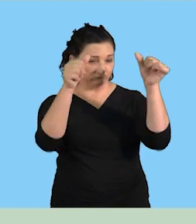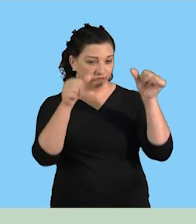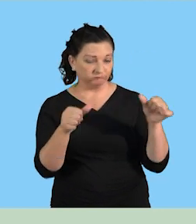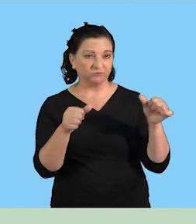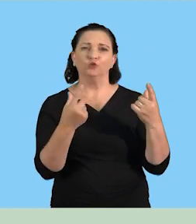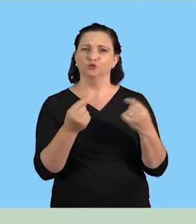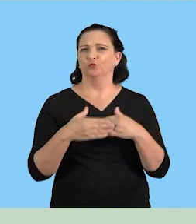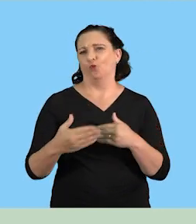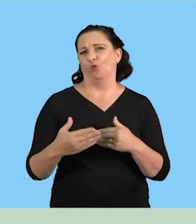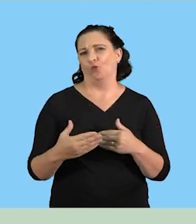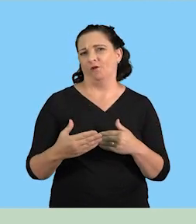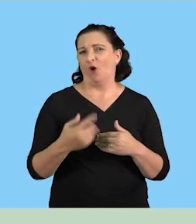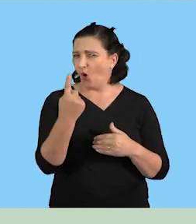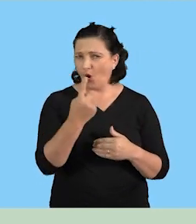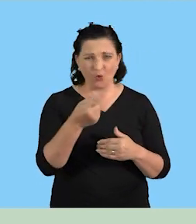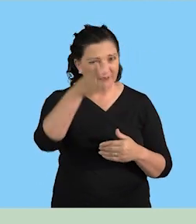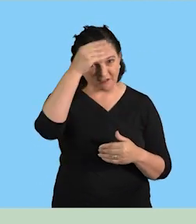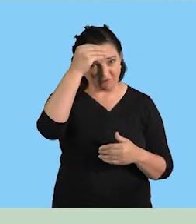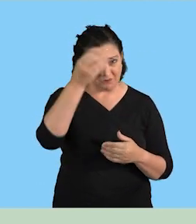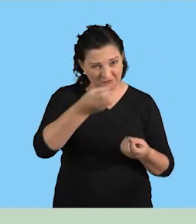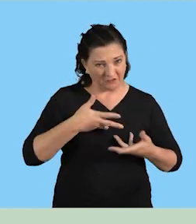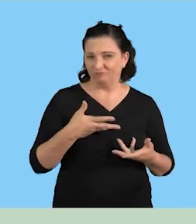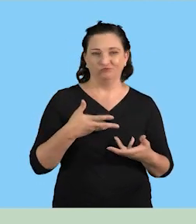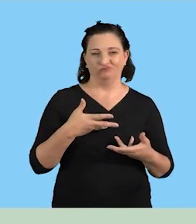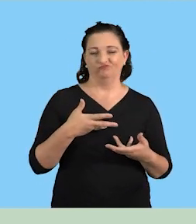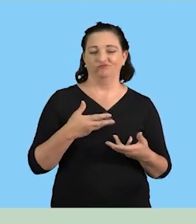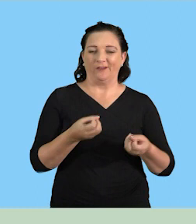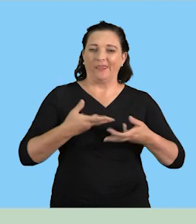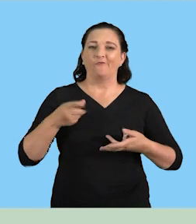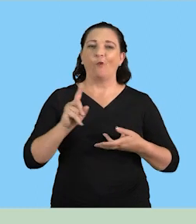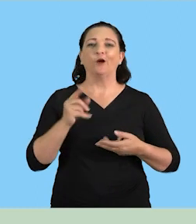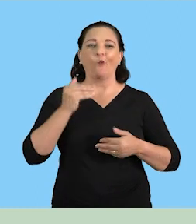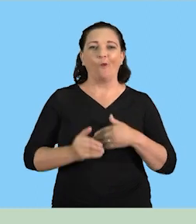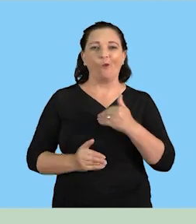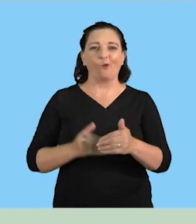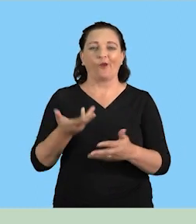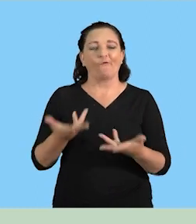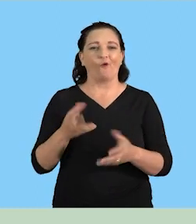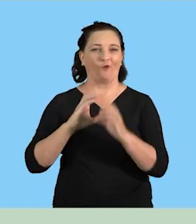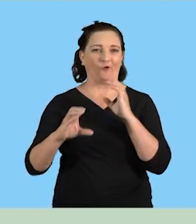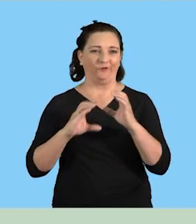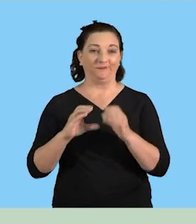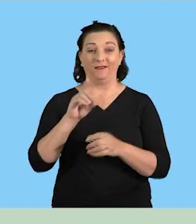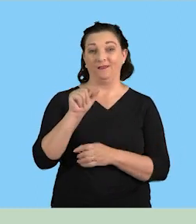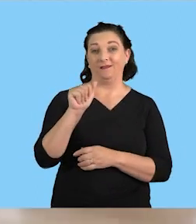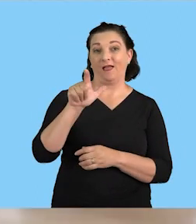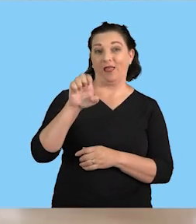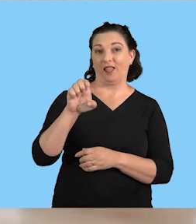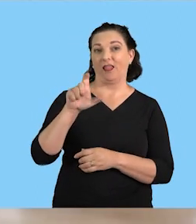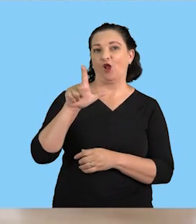than provide information. They bring order to the conversation. This is by Dale Ludwig.